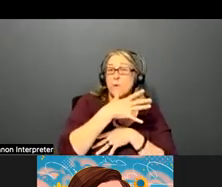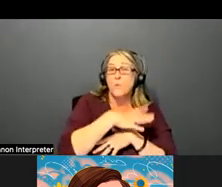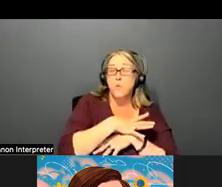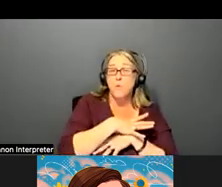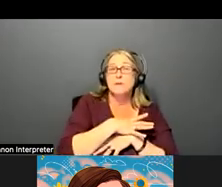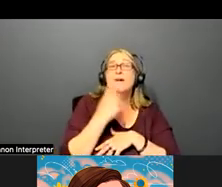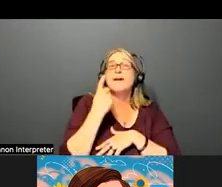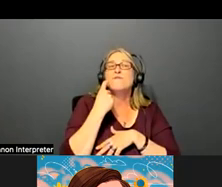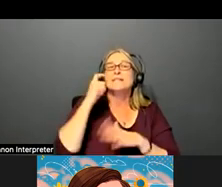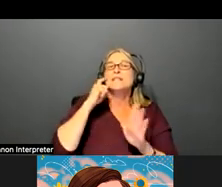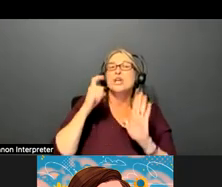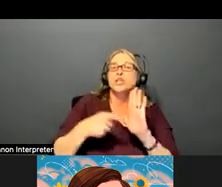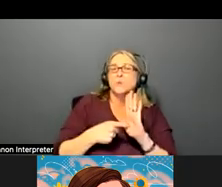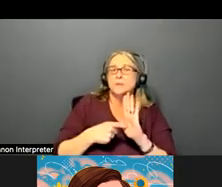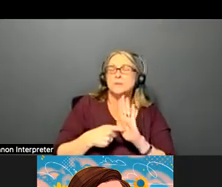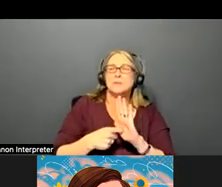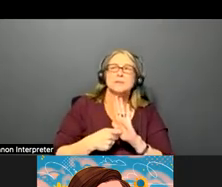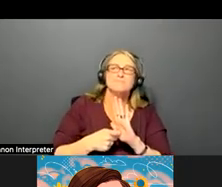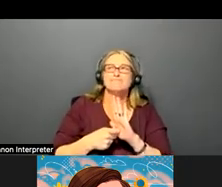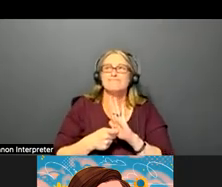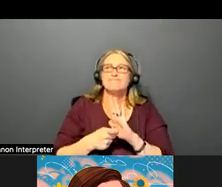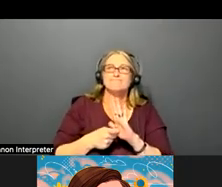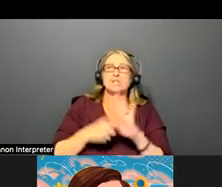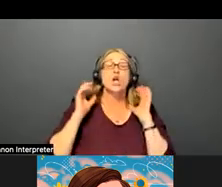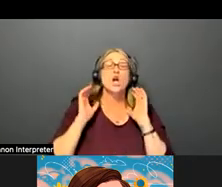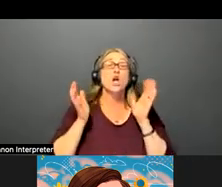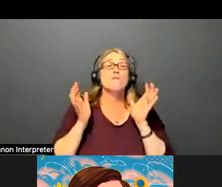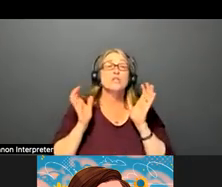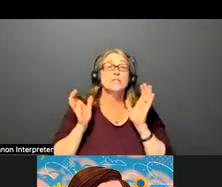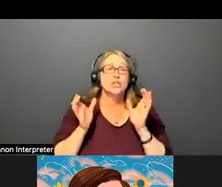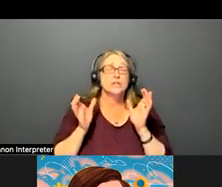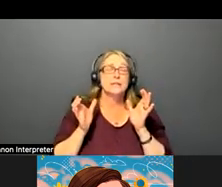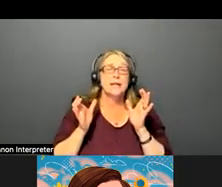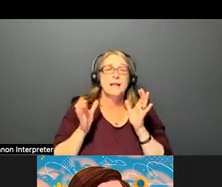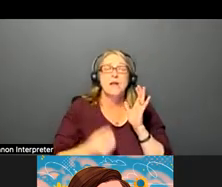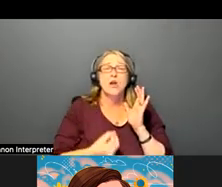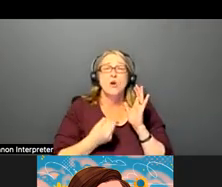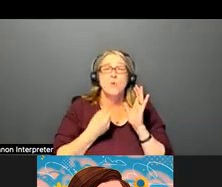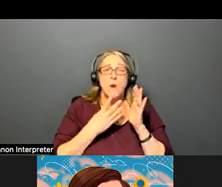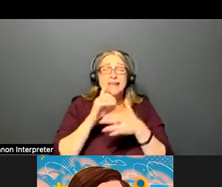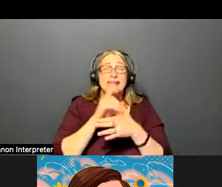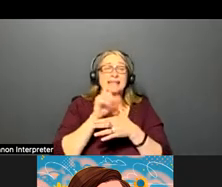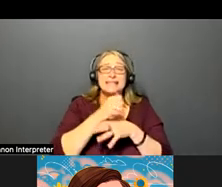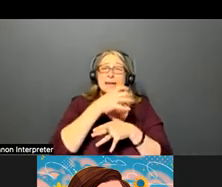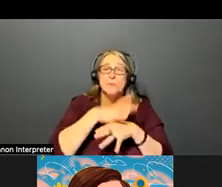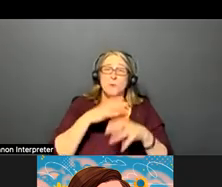recently noticed in conversations that white disabled women with